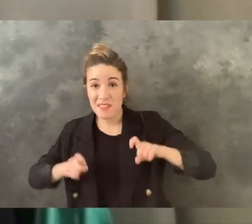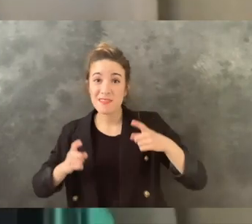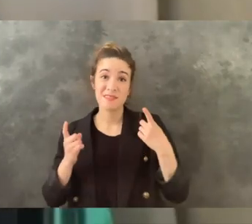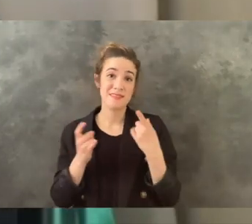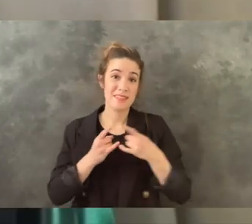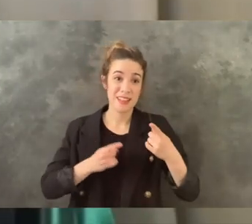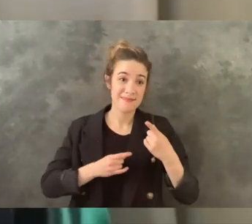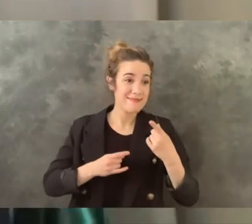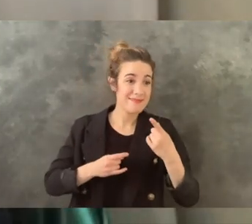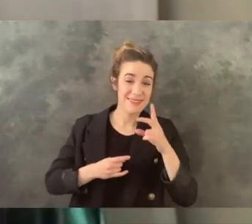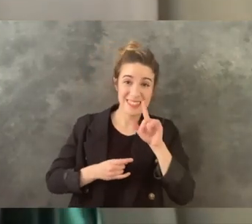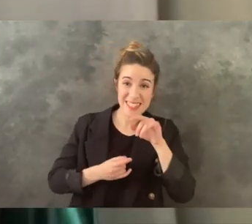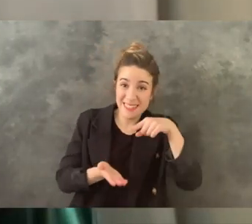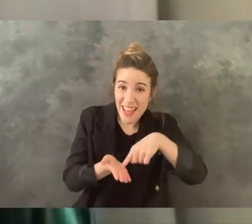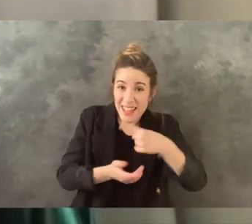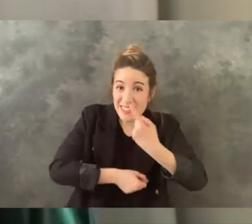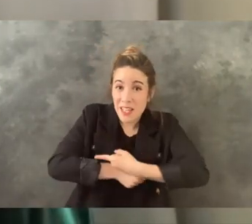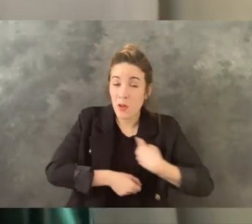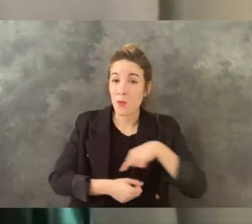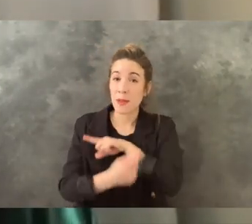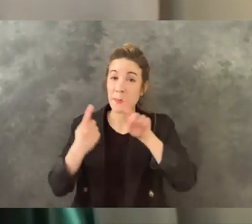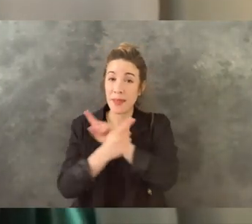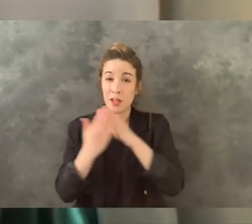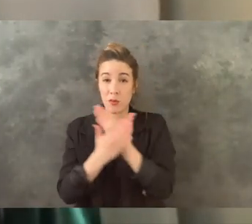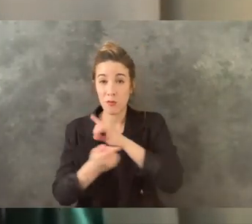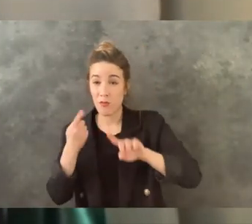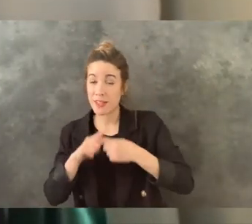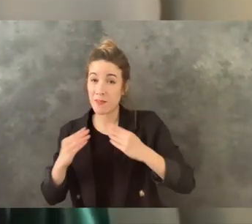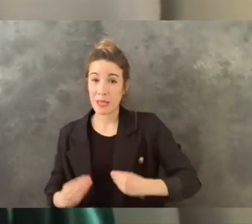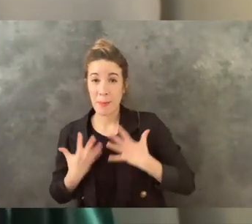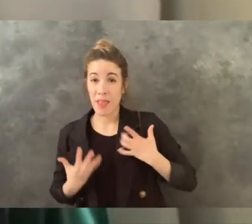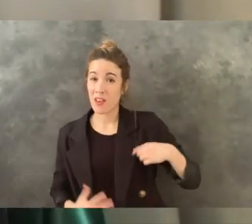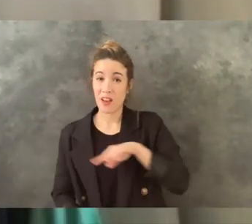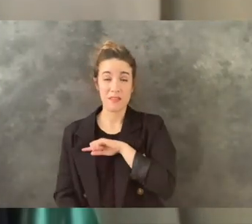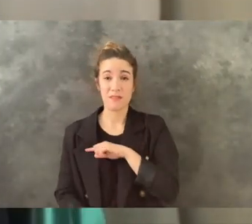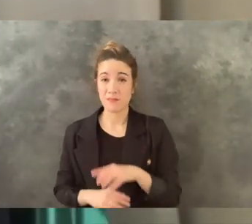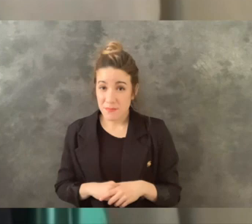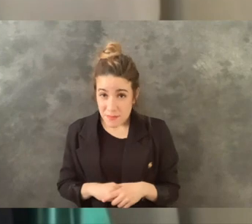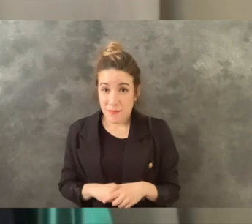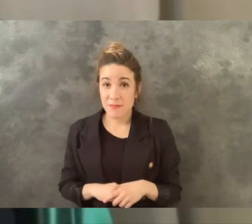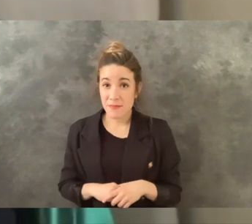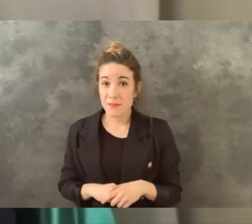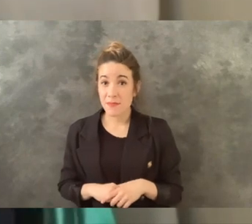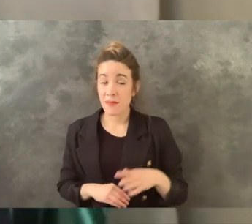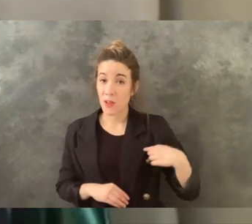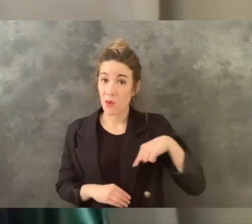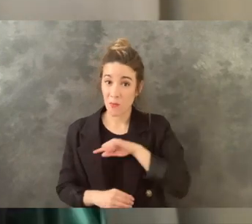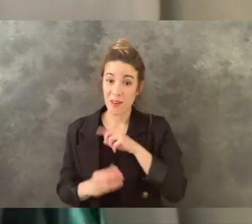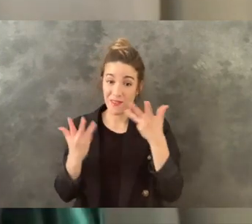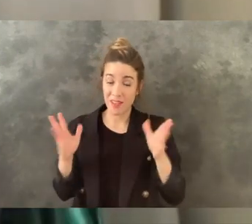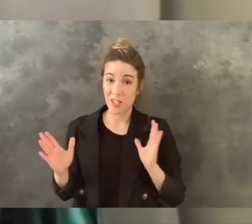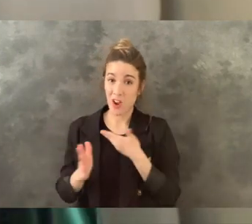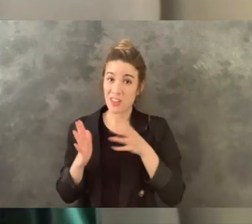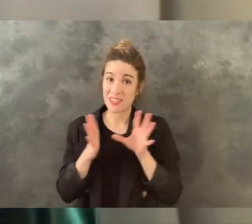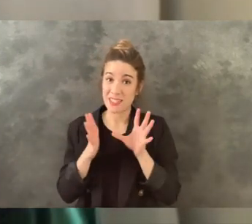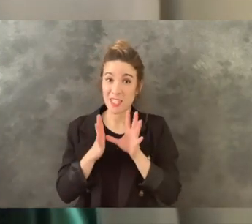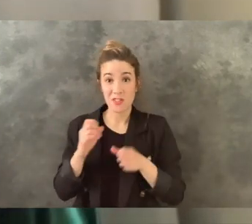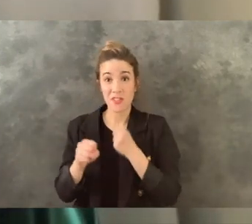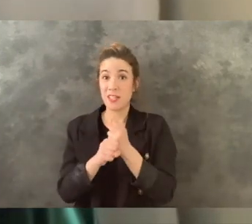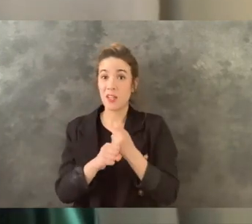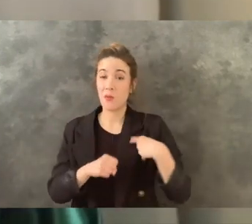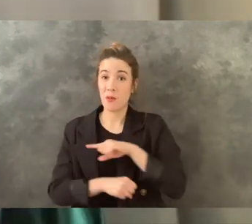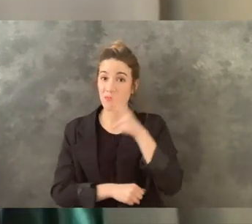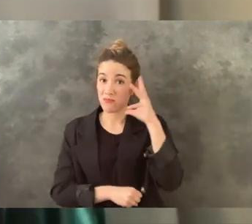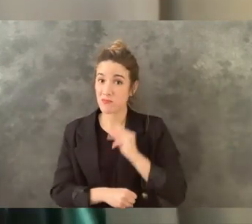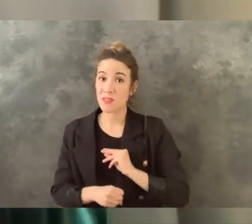deadlines. We met new friends, teachers who inspired us, and all kinds of people. We even finished our senior year